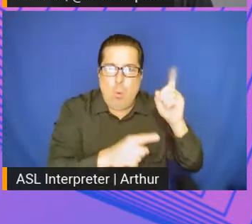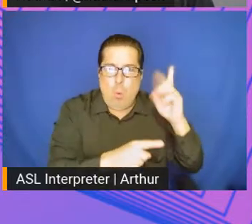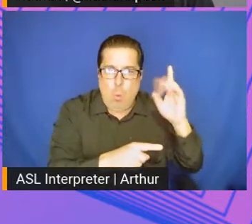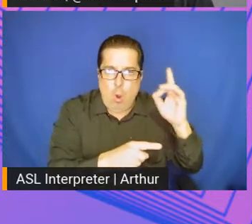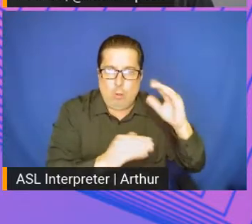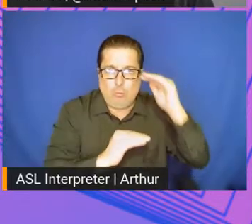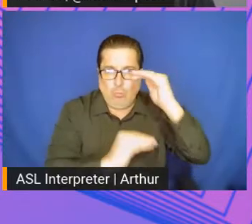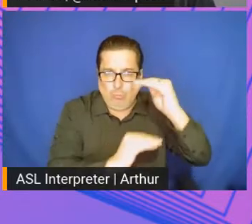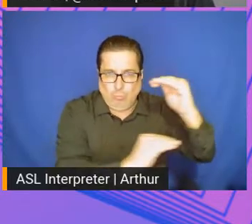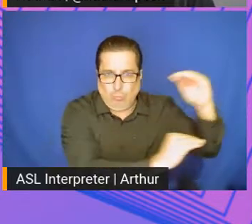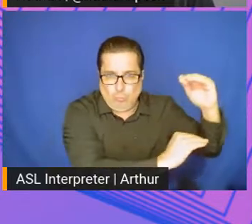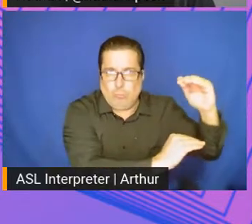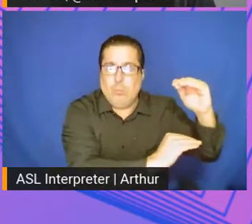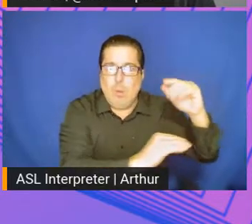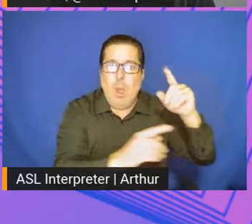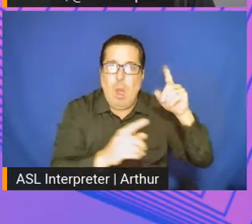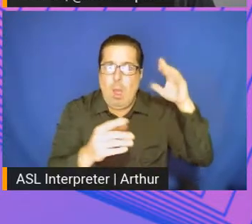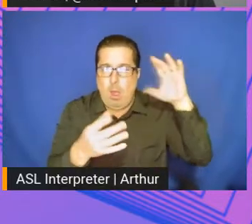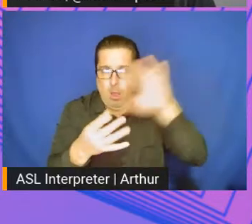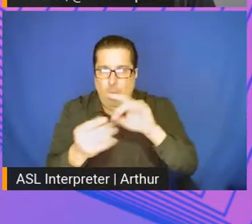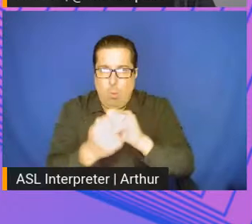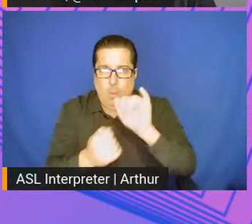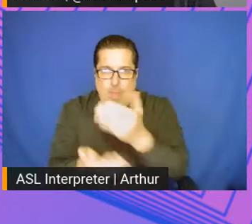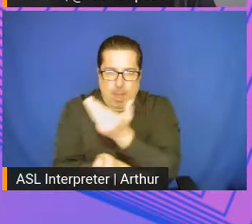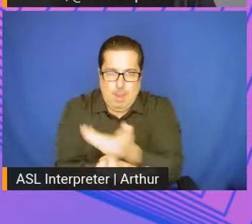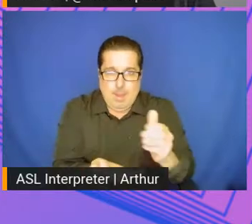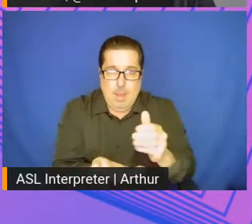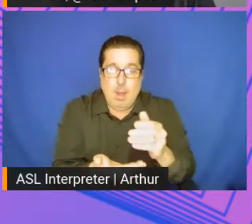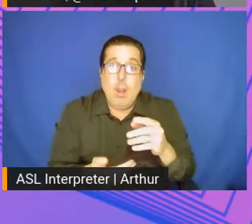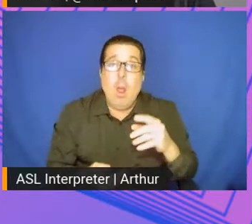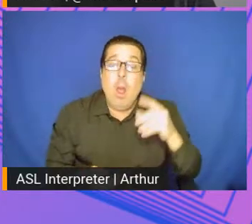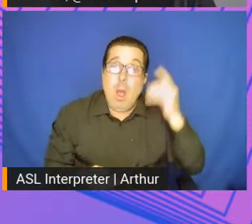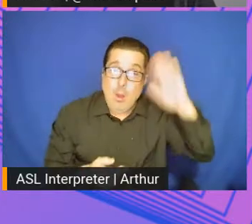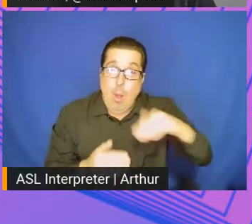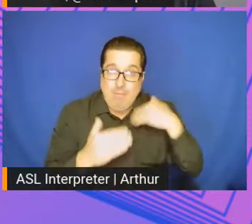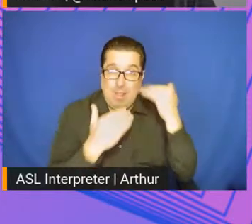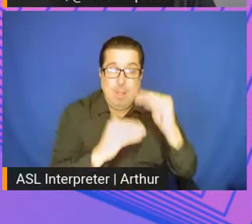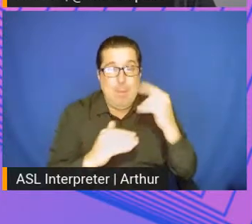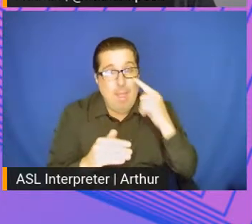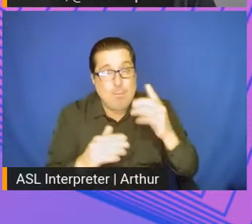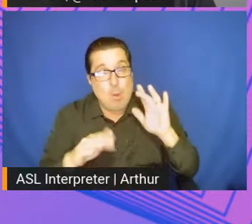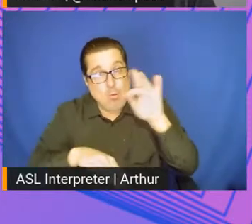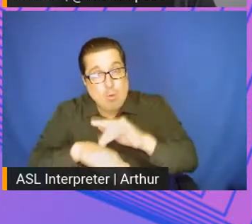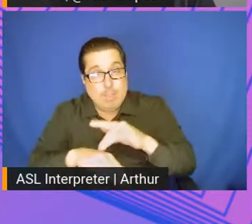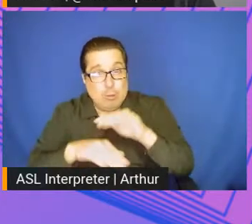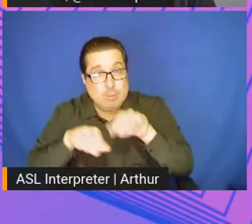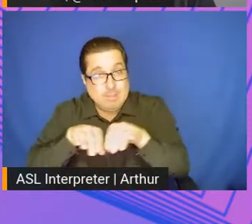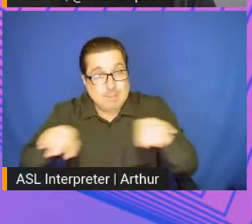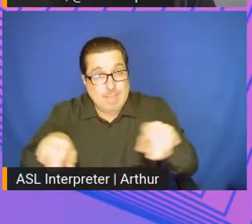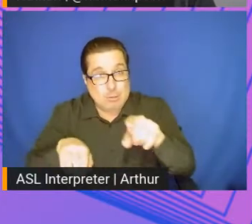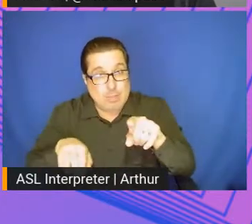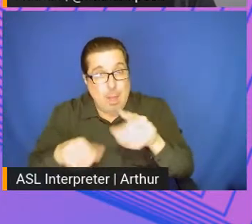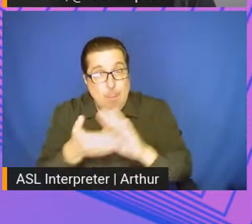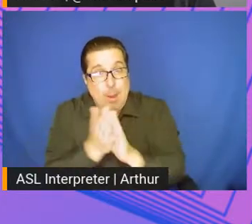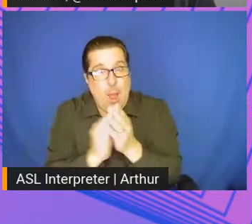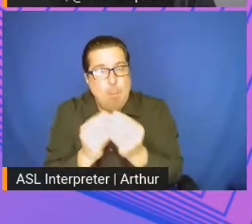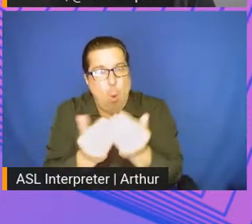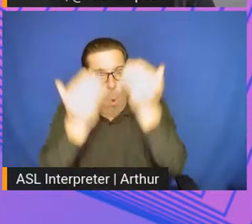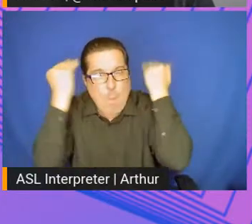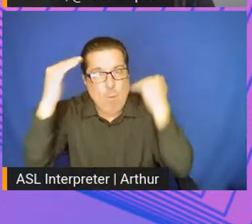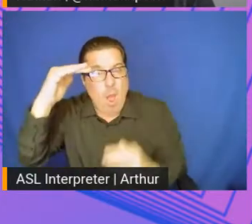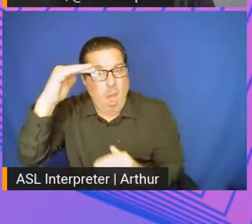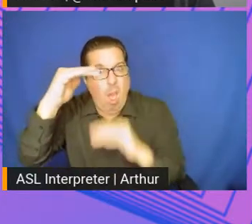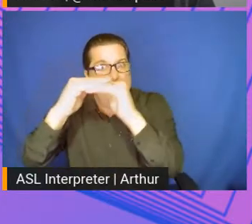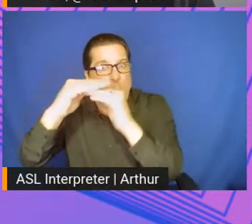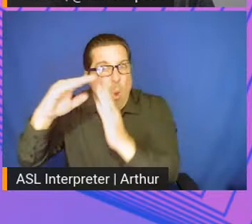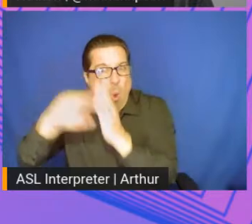well. But one of the really interesting things is that if you reach a stage where that one is overwhelmed as well, and you never want to scale